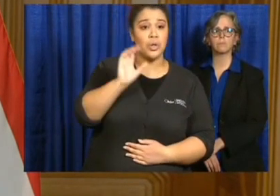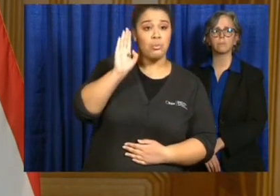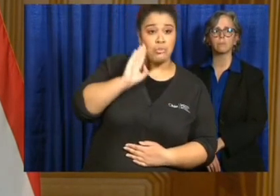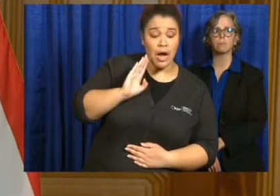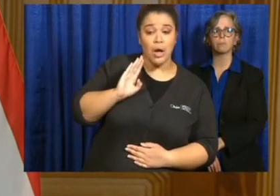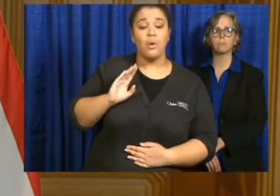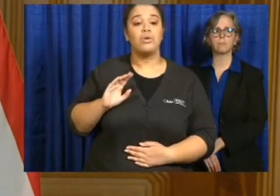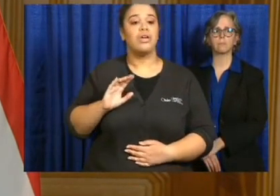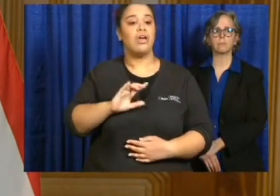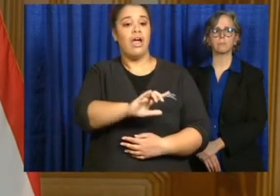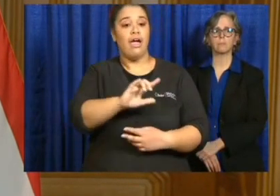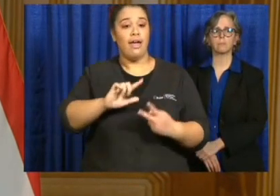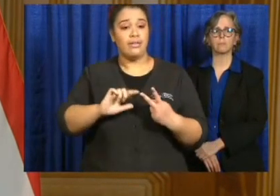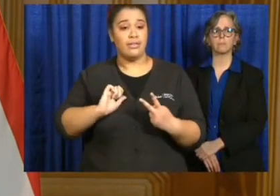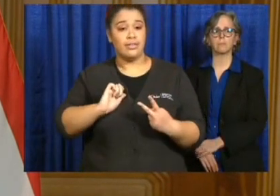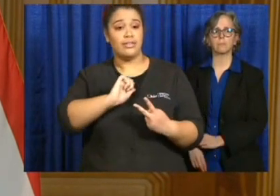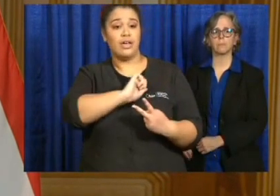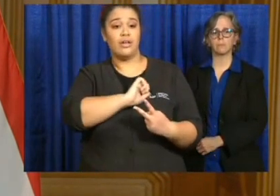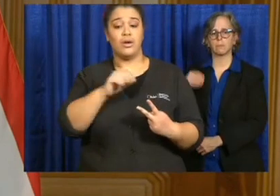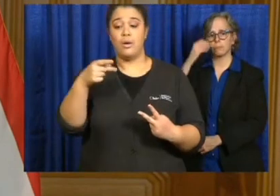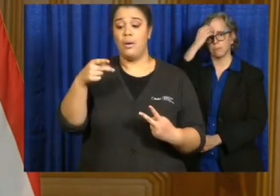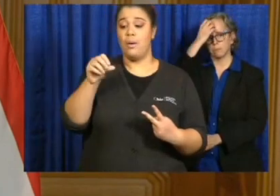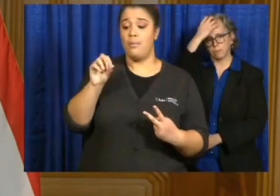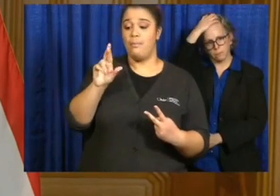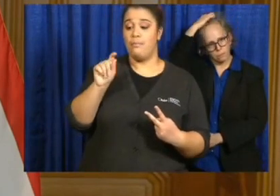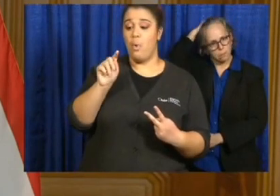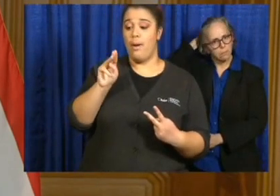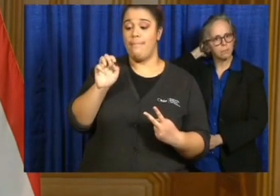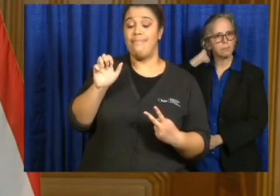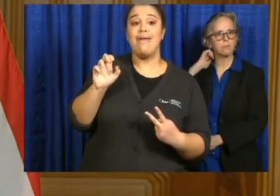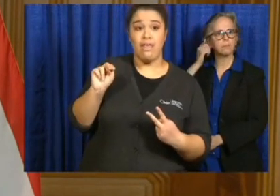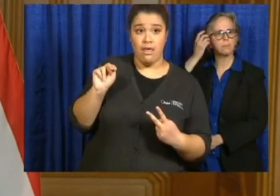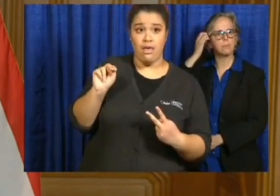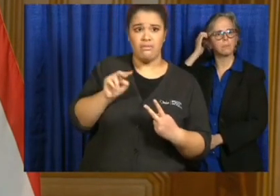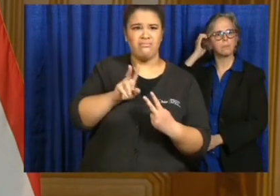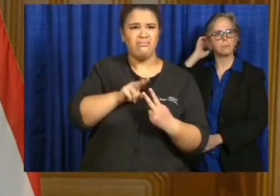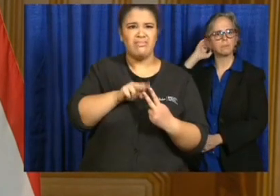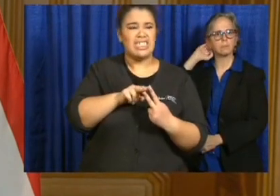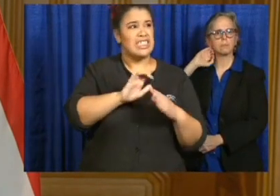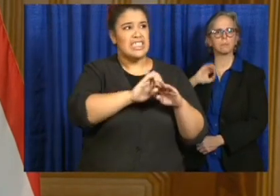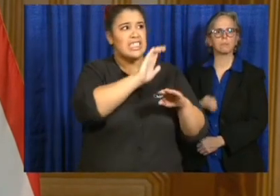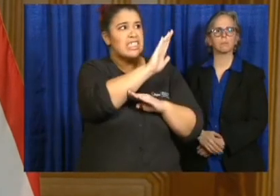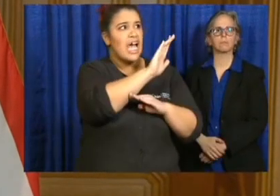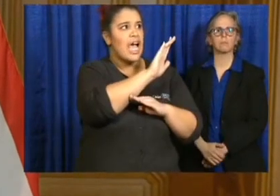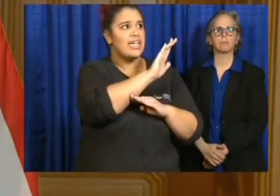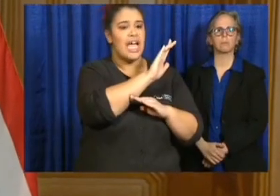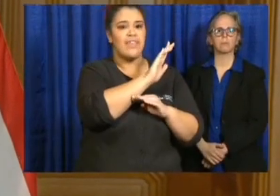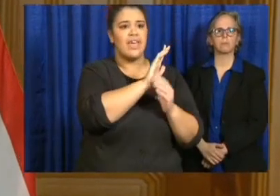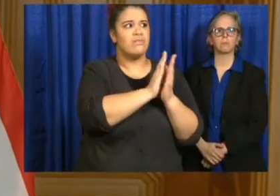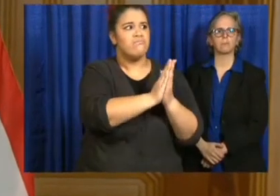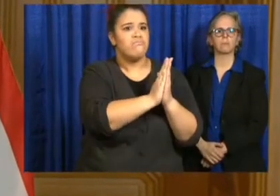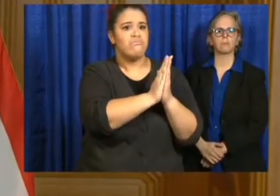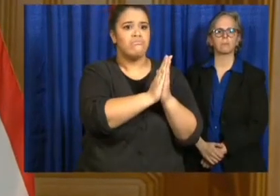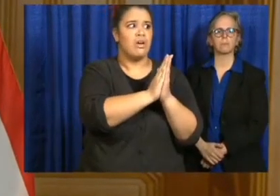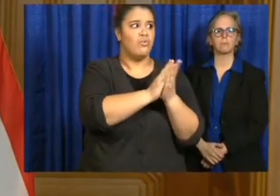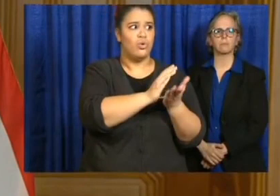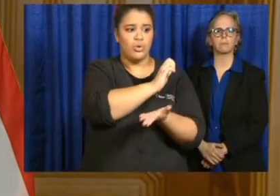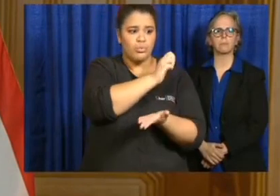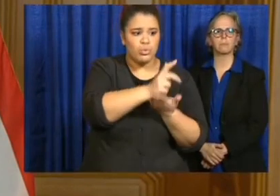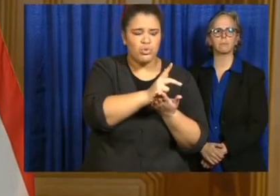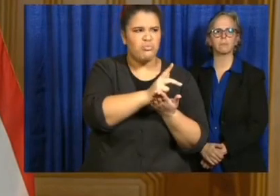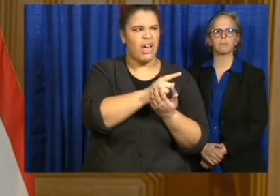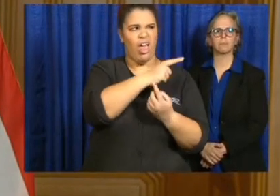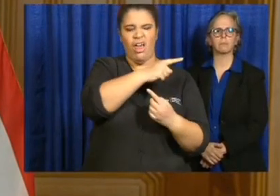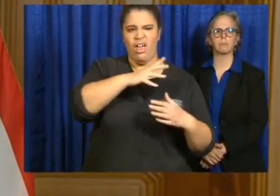Today, Ohio House Democrats are also urging the president to approve that request. Any idea what the holdup may be for why that has not been approved